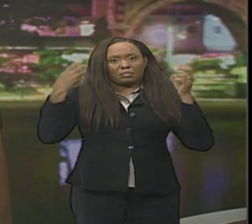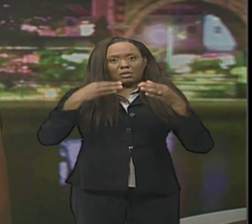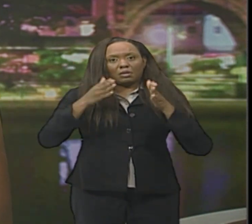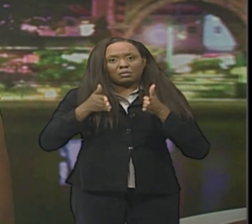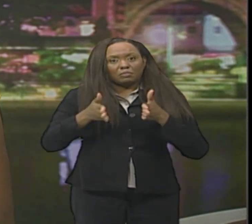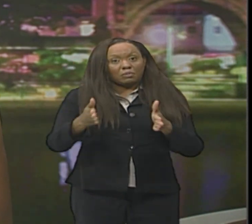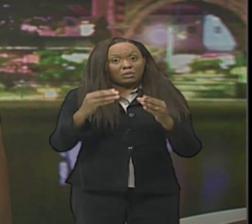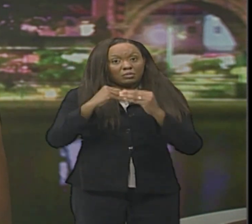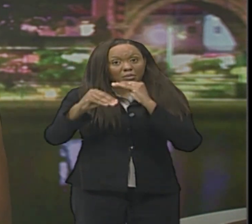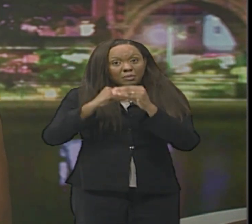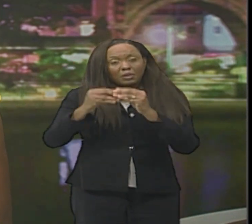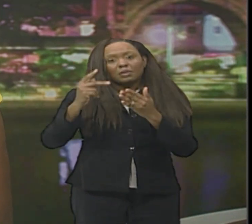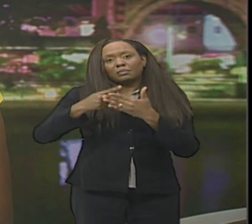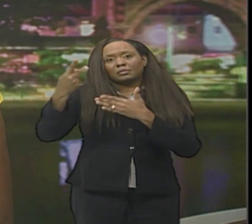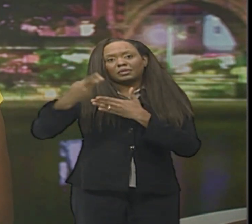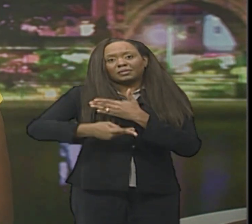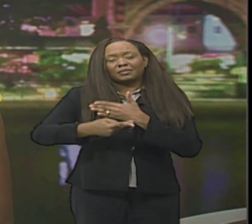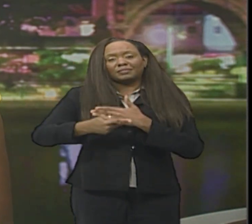road repair program.